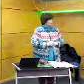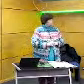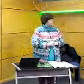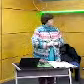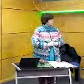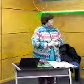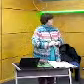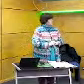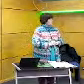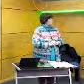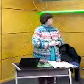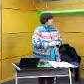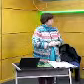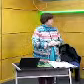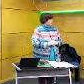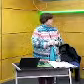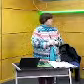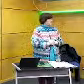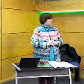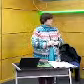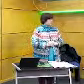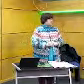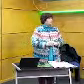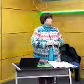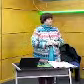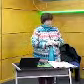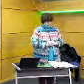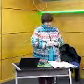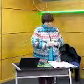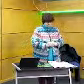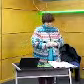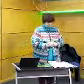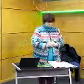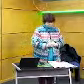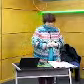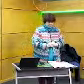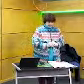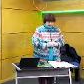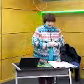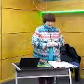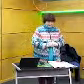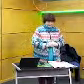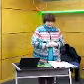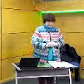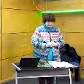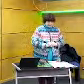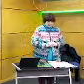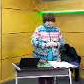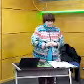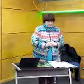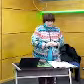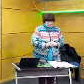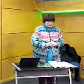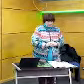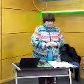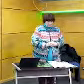the patron presidency of ESU. And